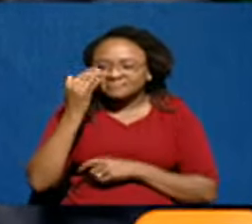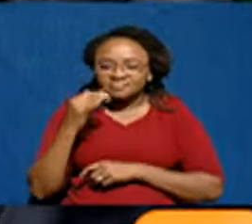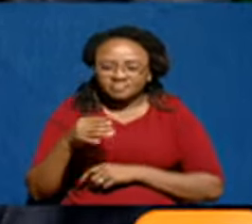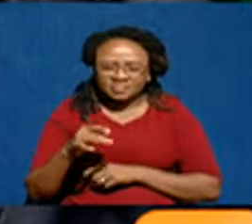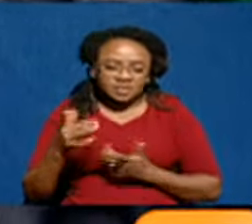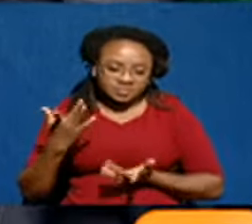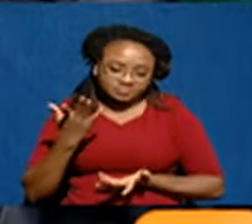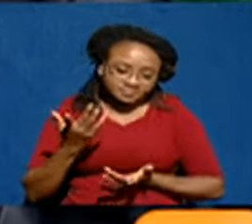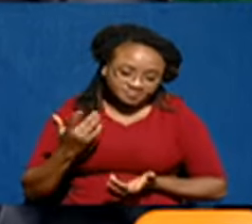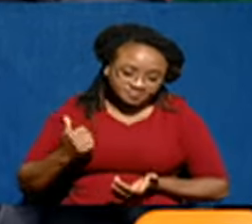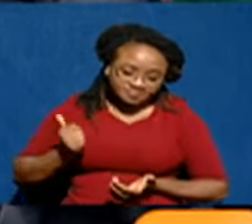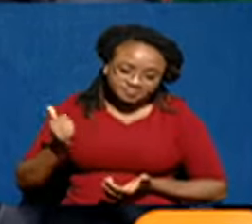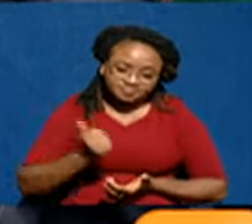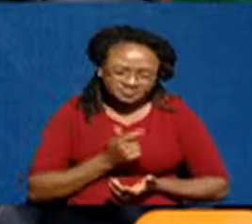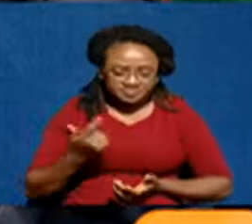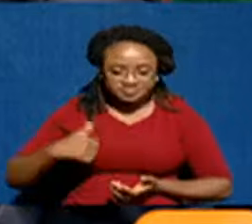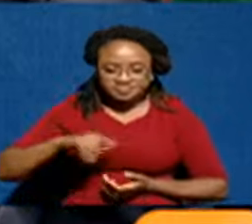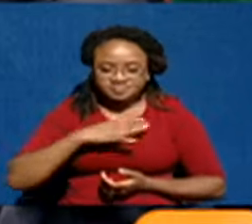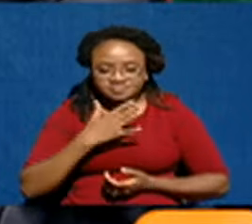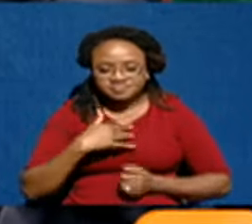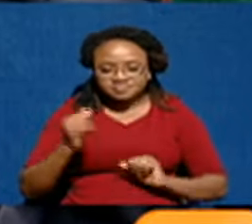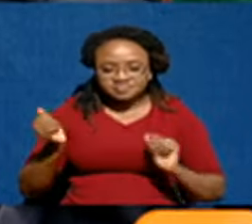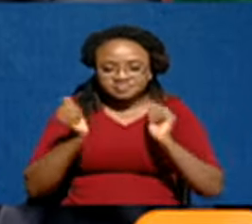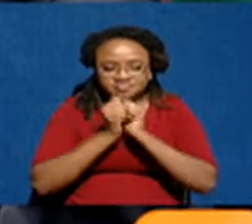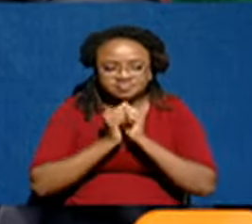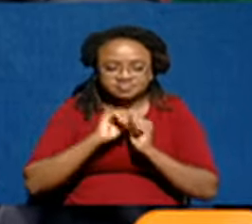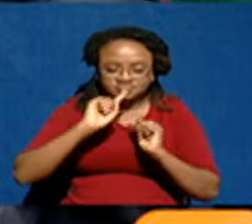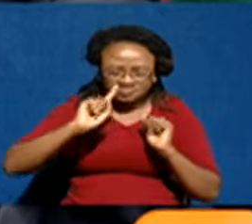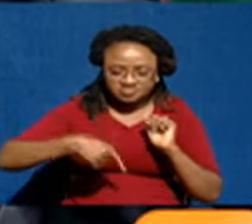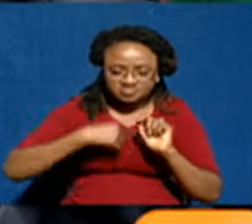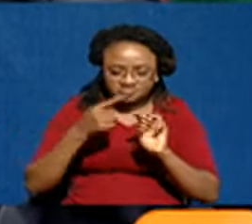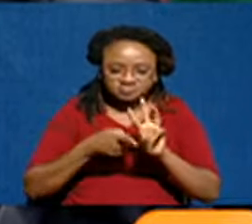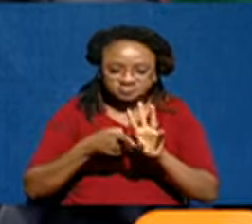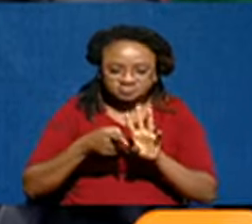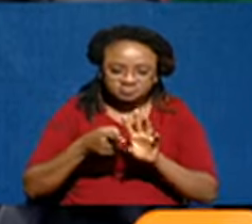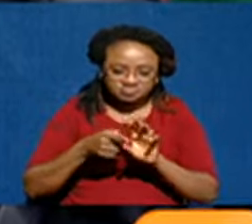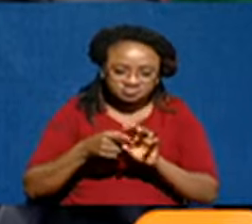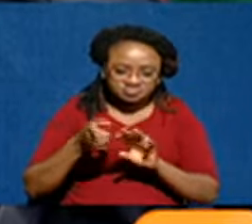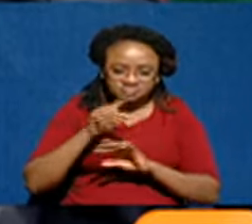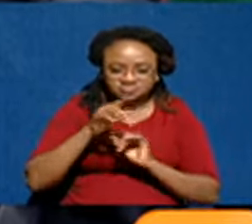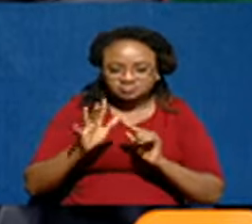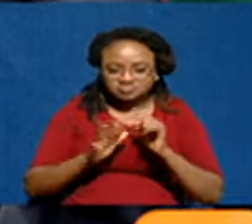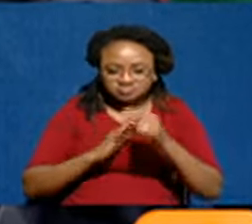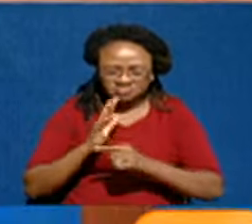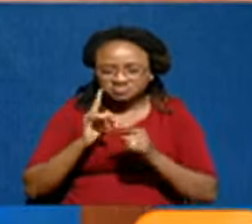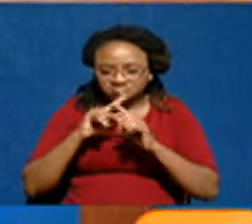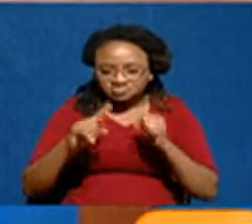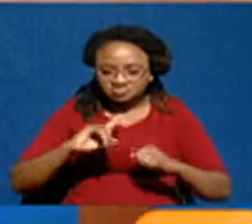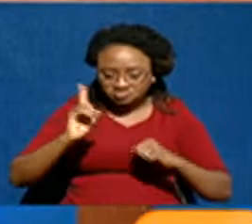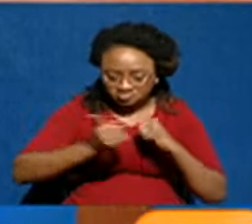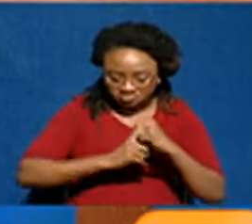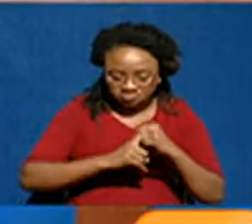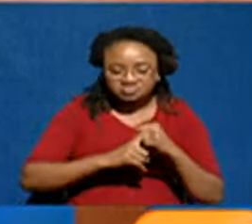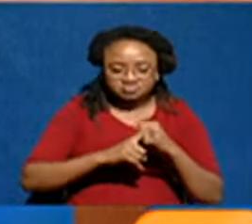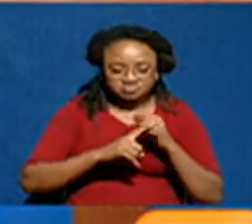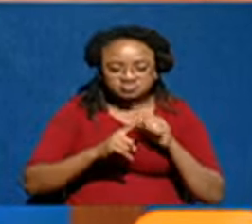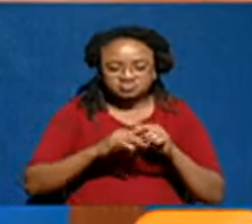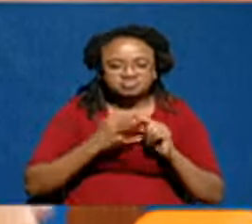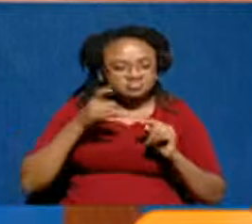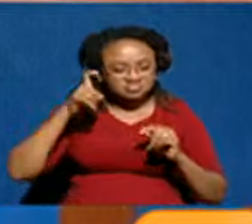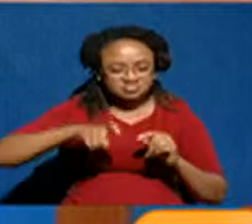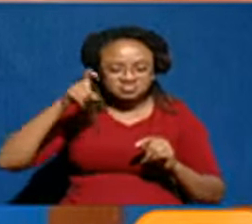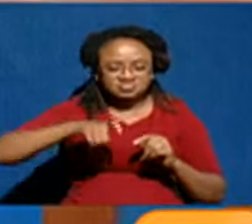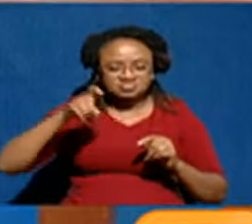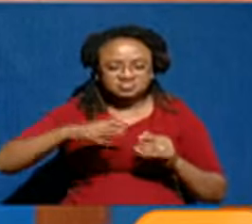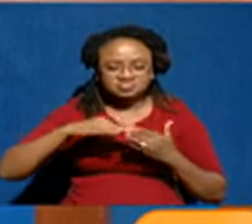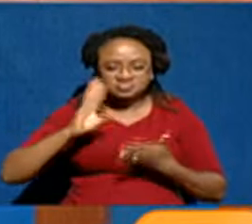but our bare minimum, I think, are around 6. We have the agreement on the risk allowance that we already signed